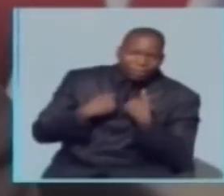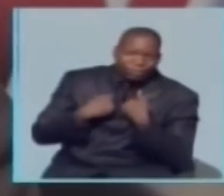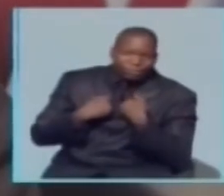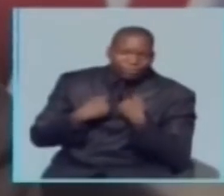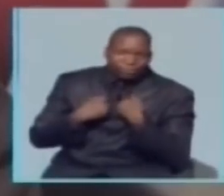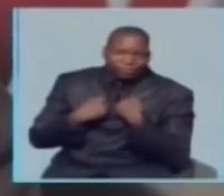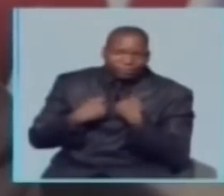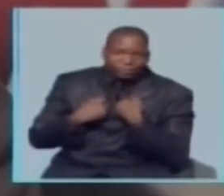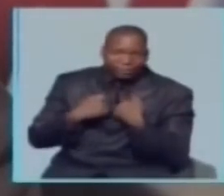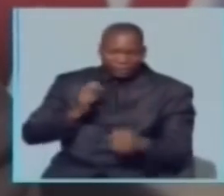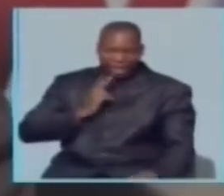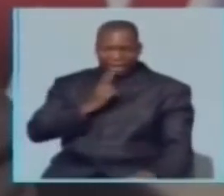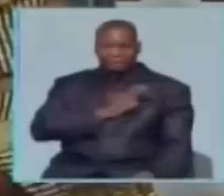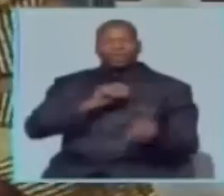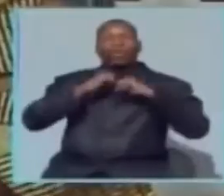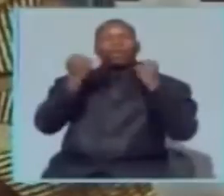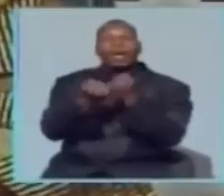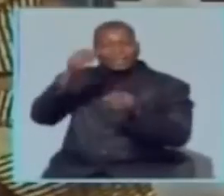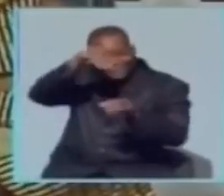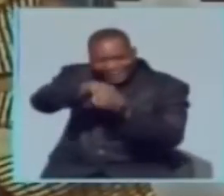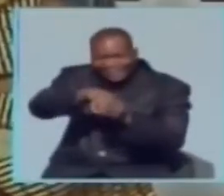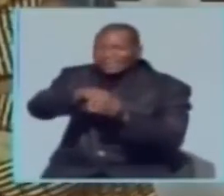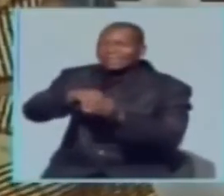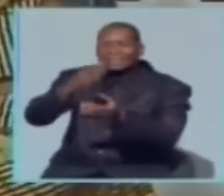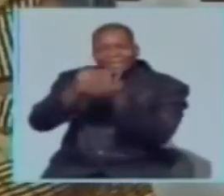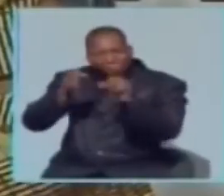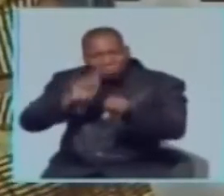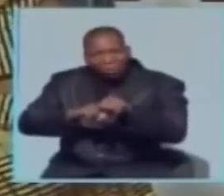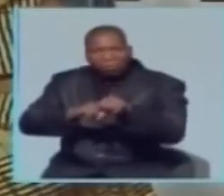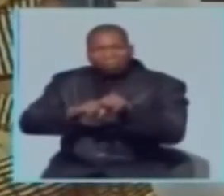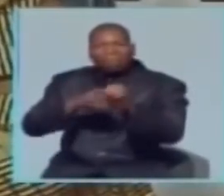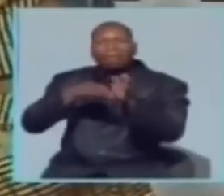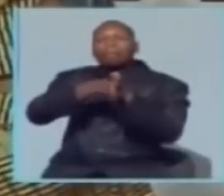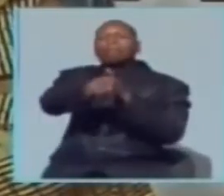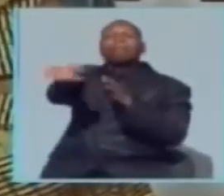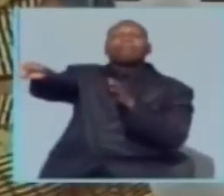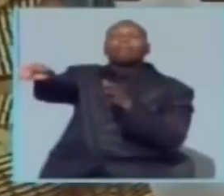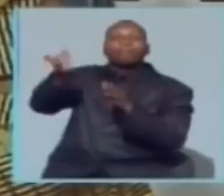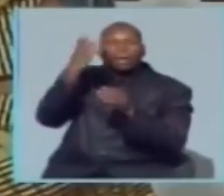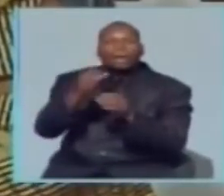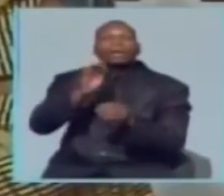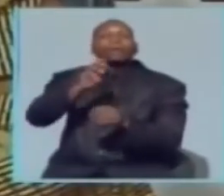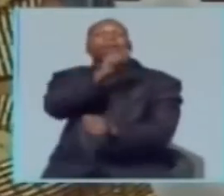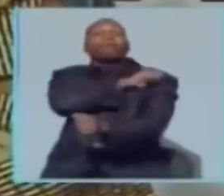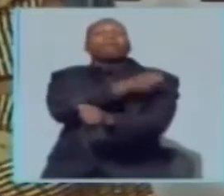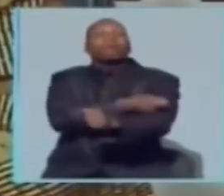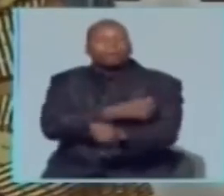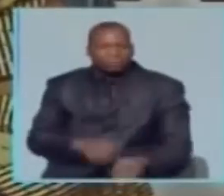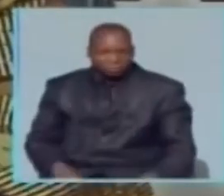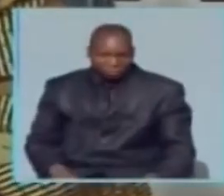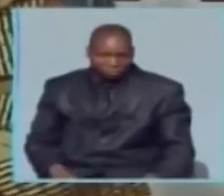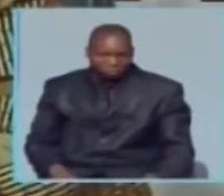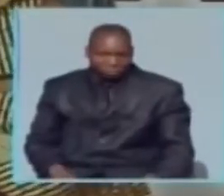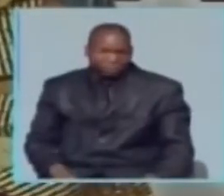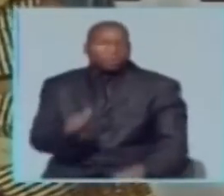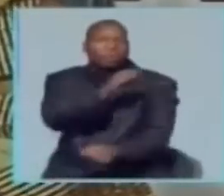We are part of this society. But sometimes sometimes they get lost with the authority that they have. Politicians only have the